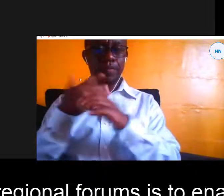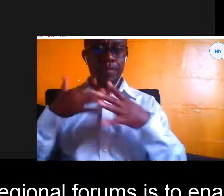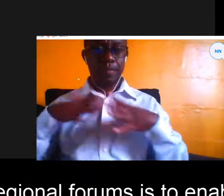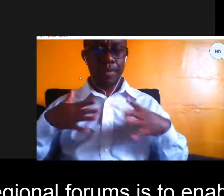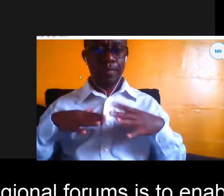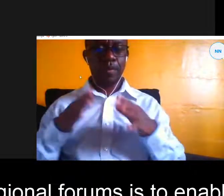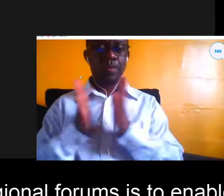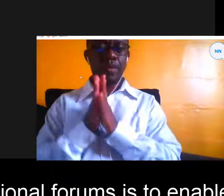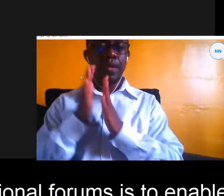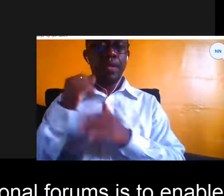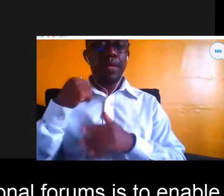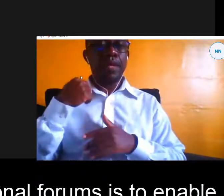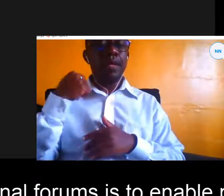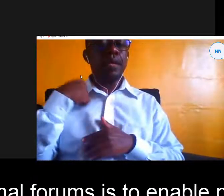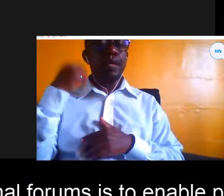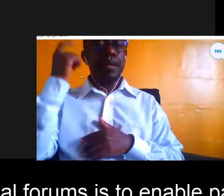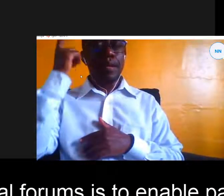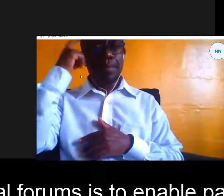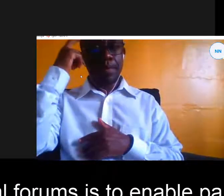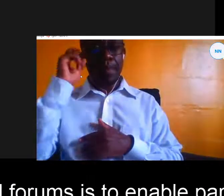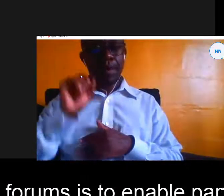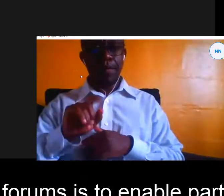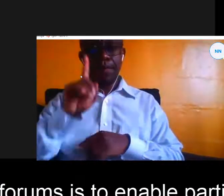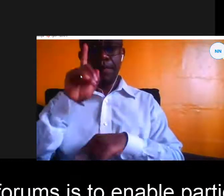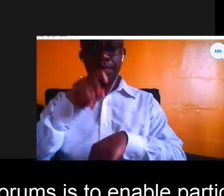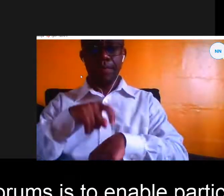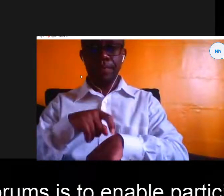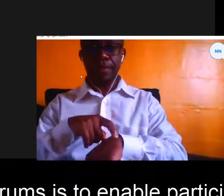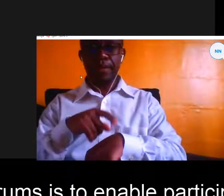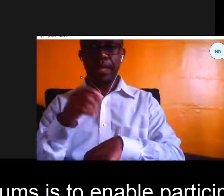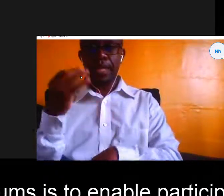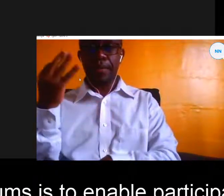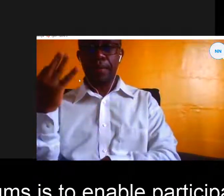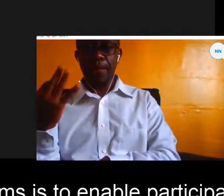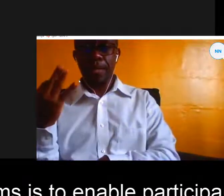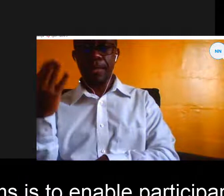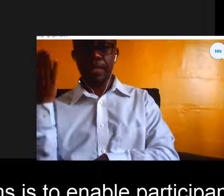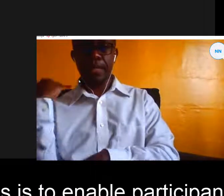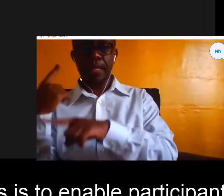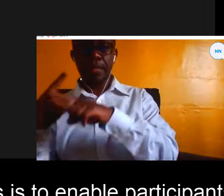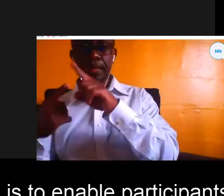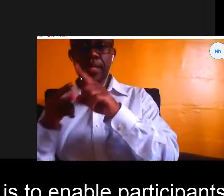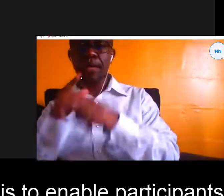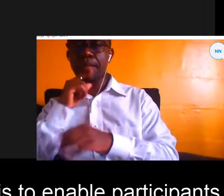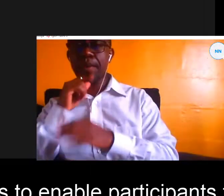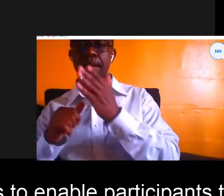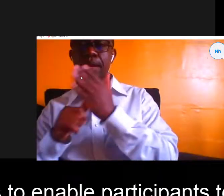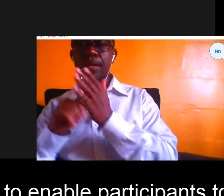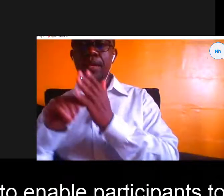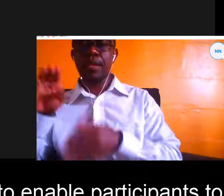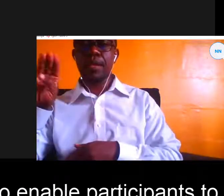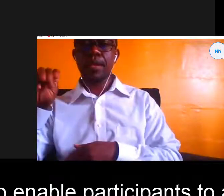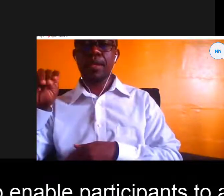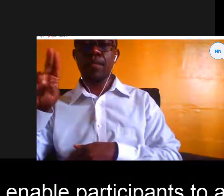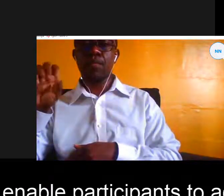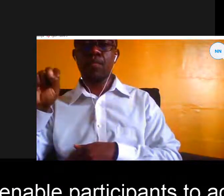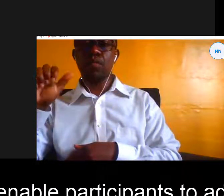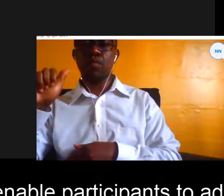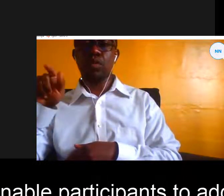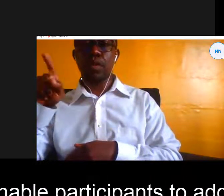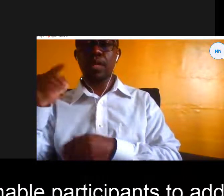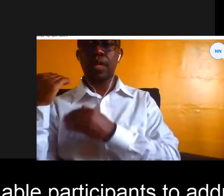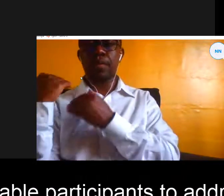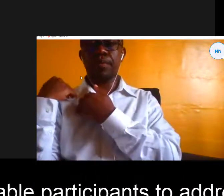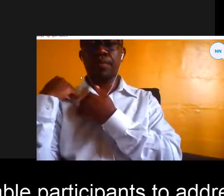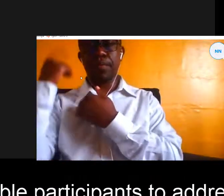the first time, that was March last year, when Musa, who was then in charge of the Secretariat, the